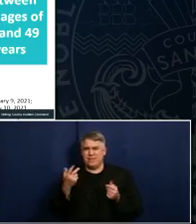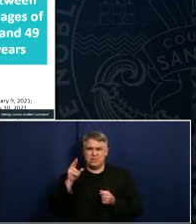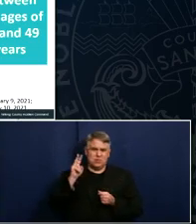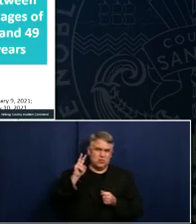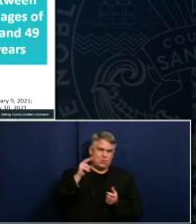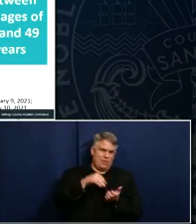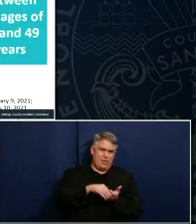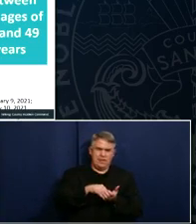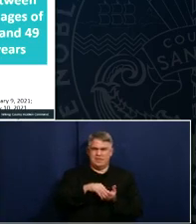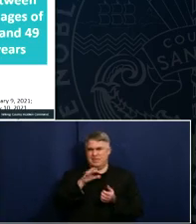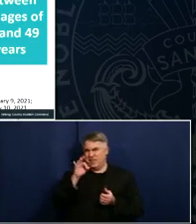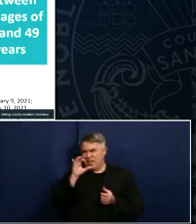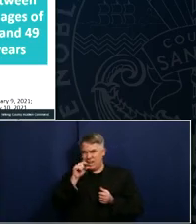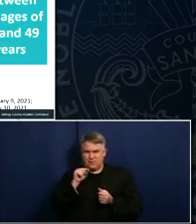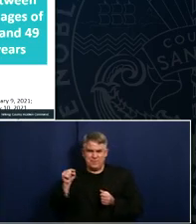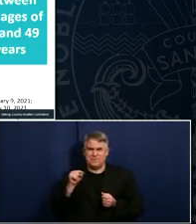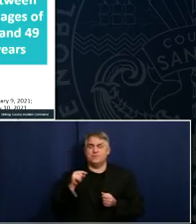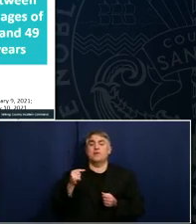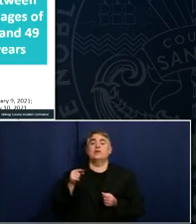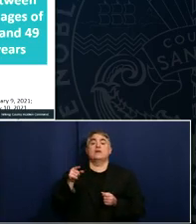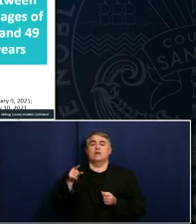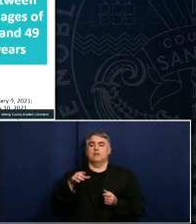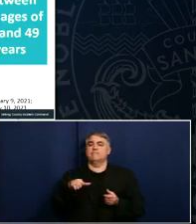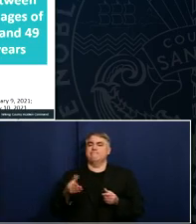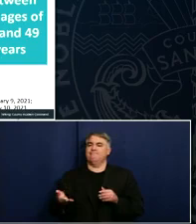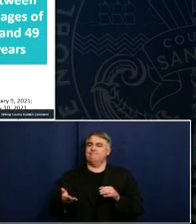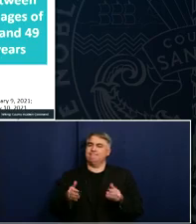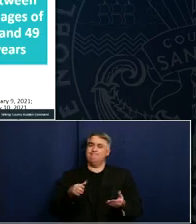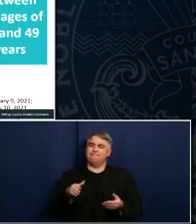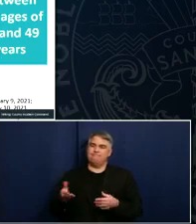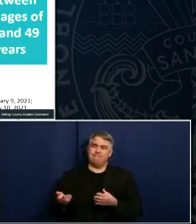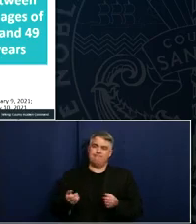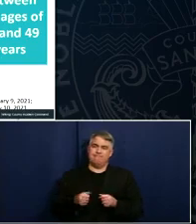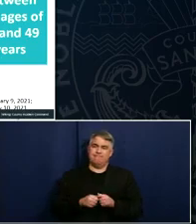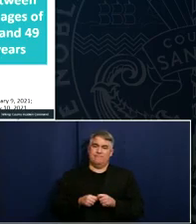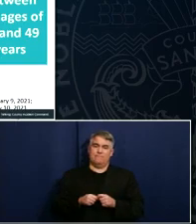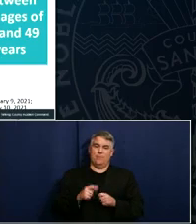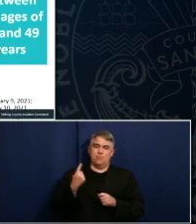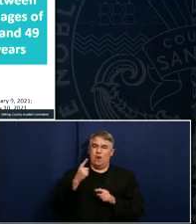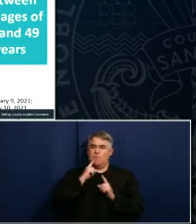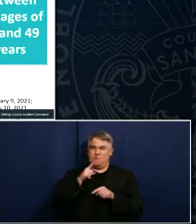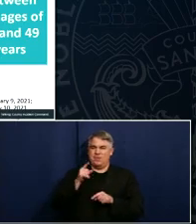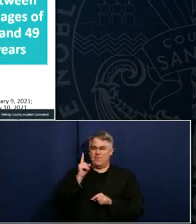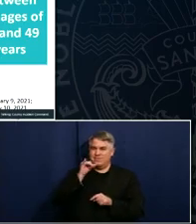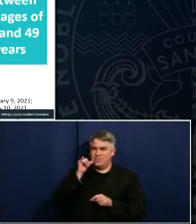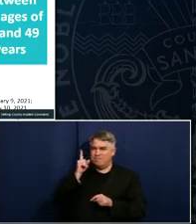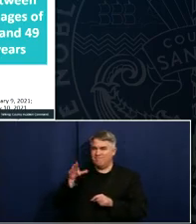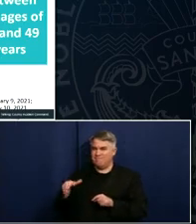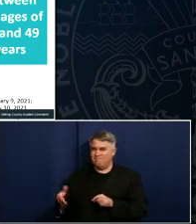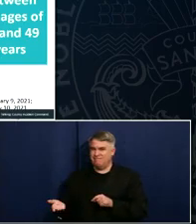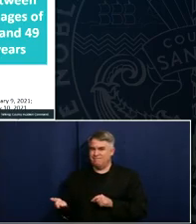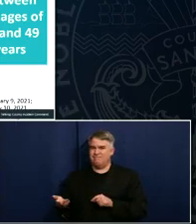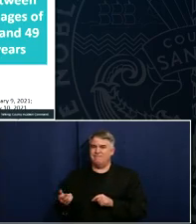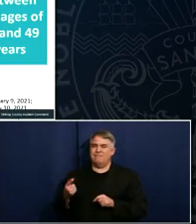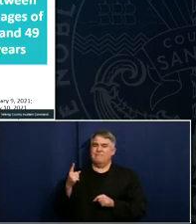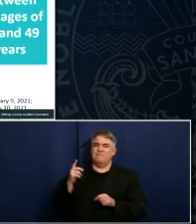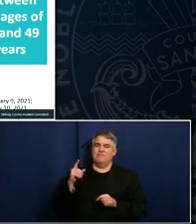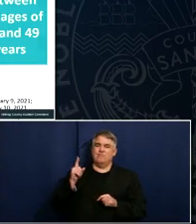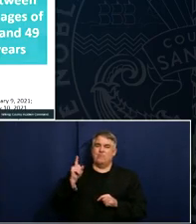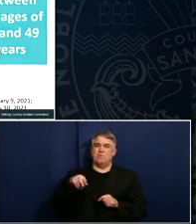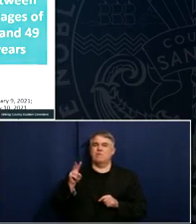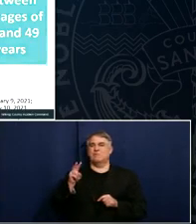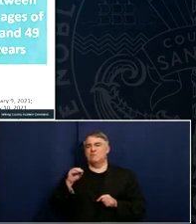2,904 deaths. 51 were reported yesterday, which represents 1.2%.